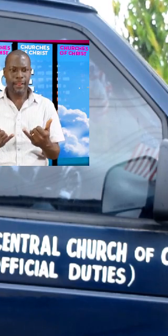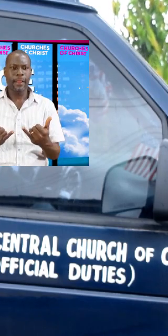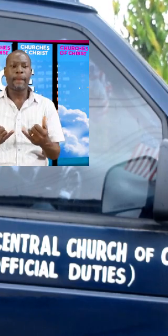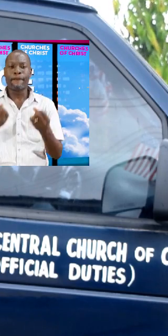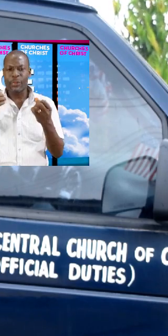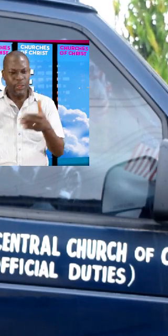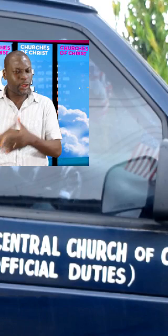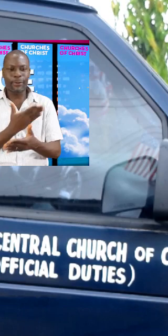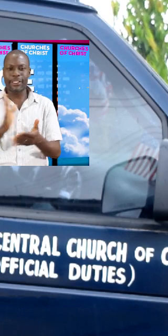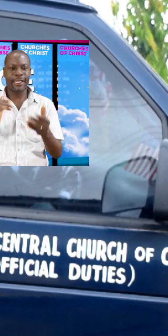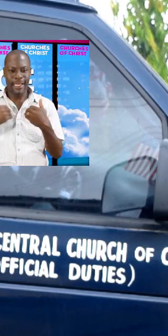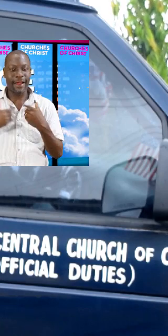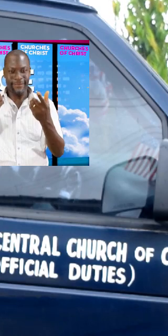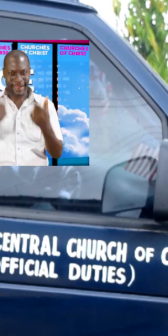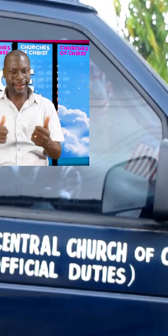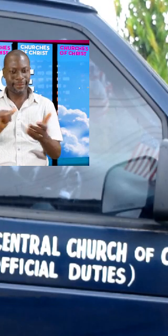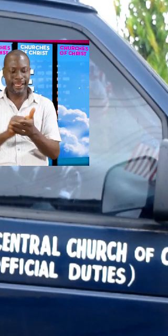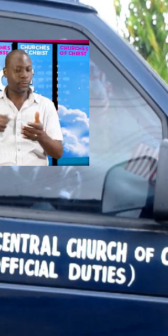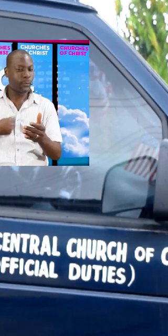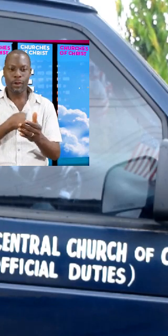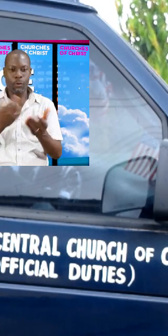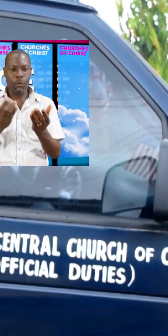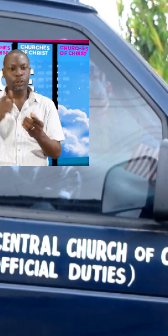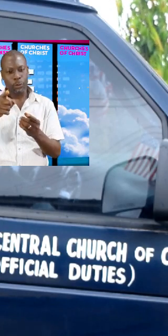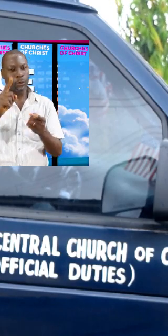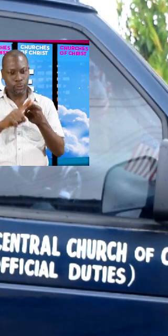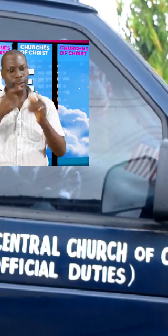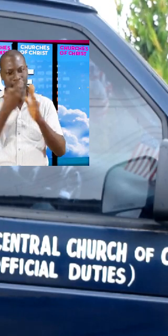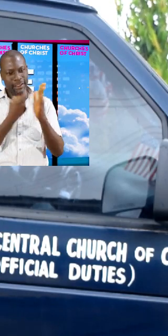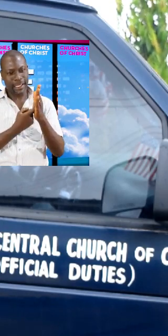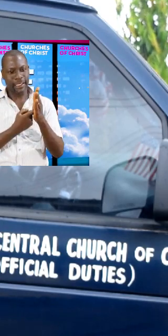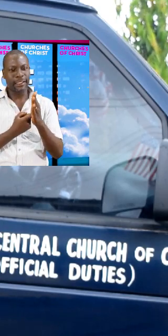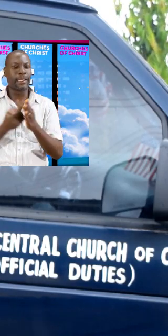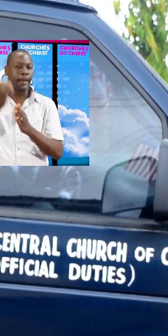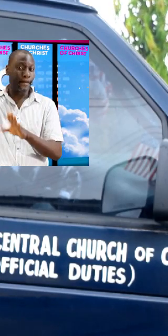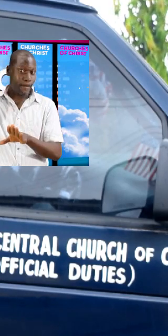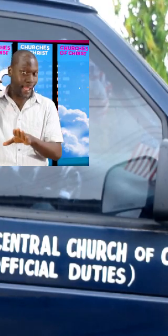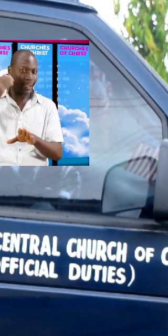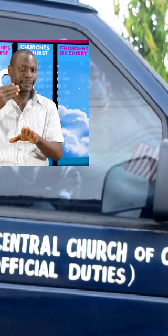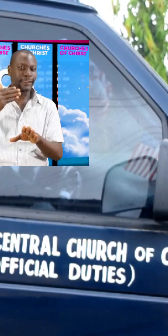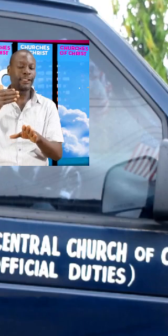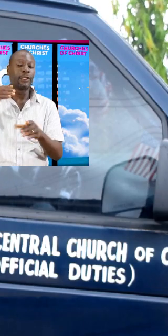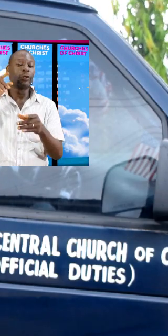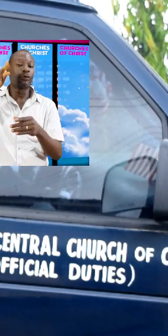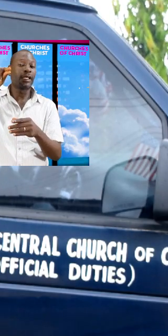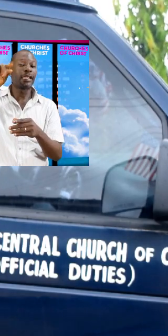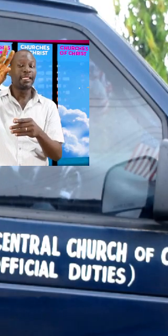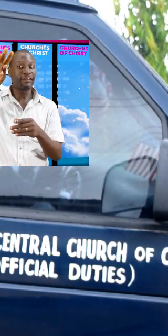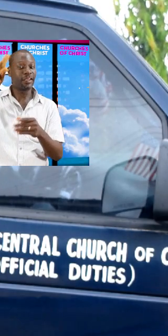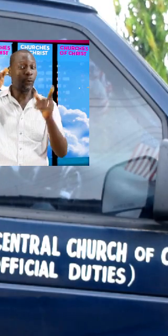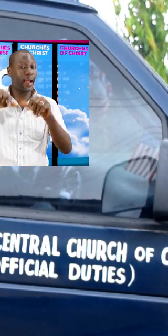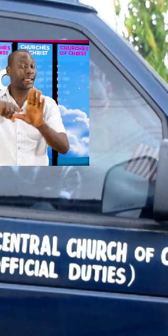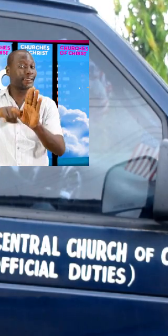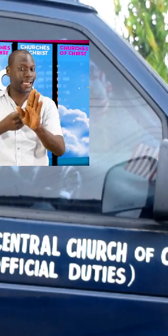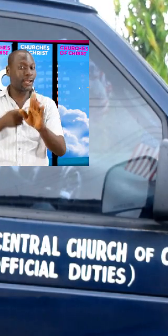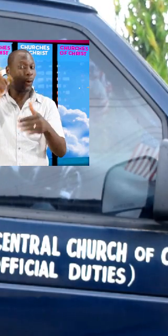frobby assays you a tra. Yapasi ya no boho enko mo. Nebo mse se die. Yensa ye chi enko 2017. Ebra free SHS